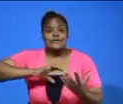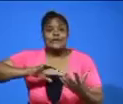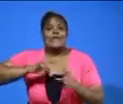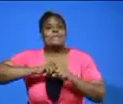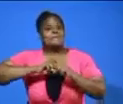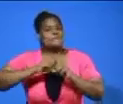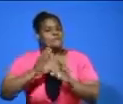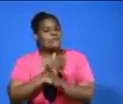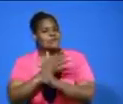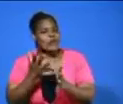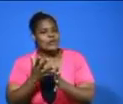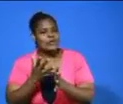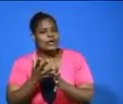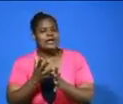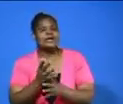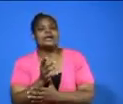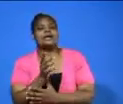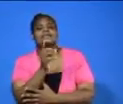small voice.